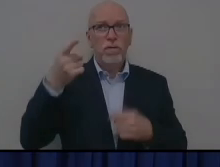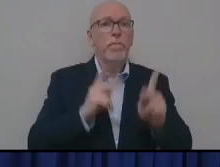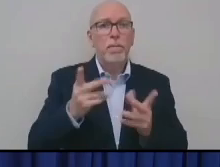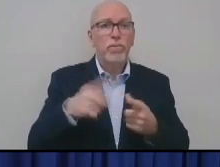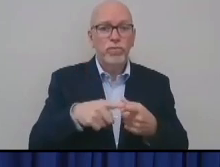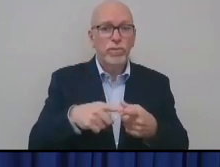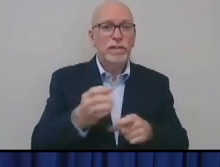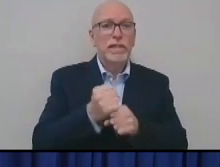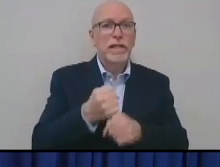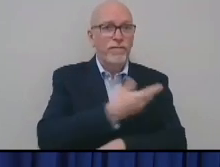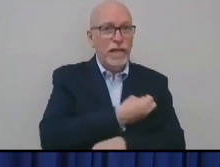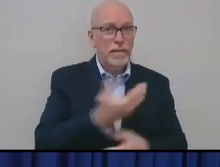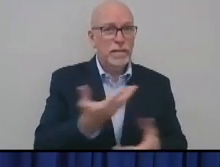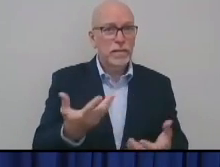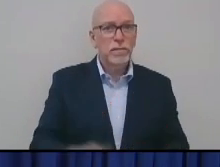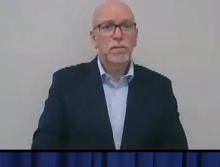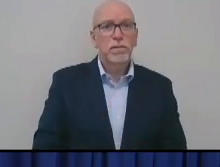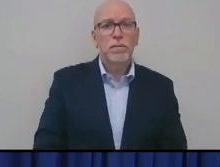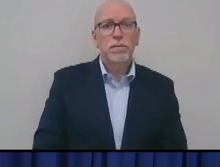do?